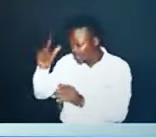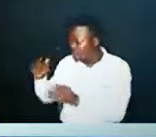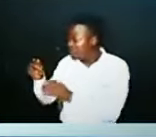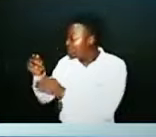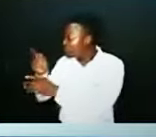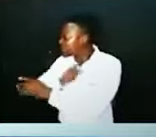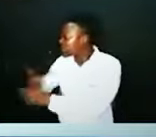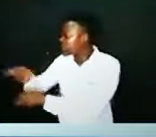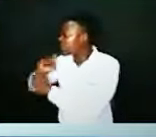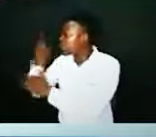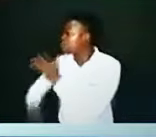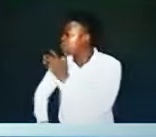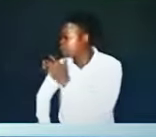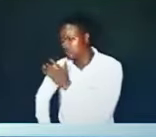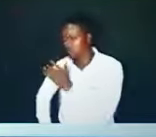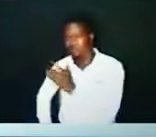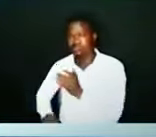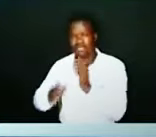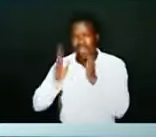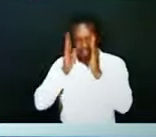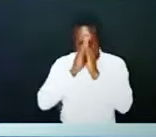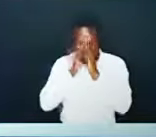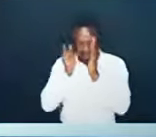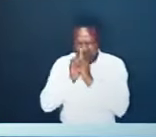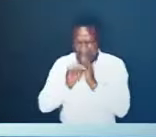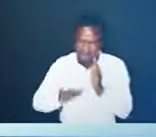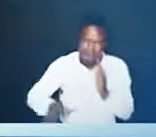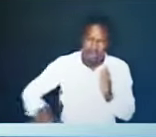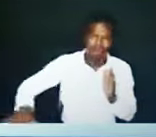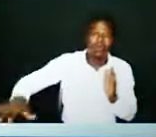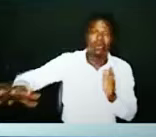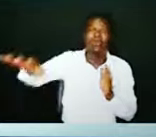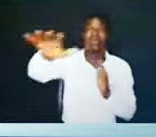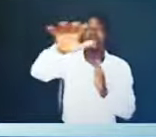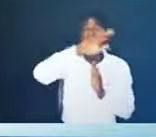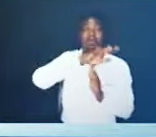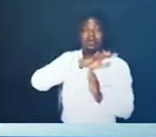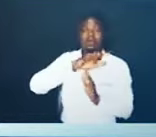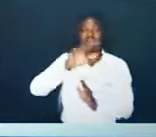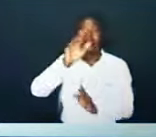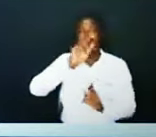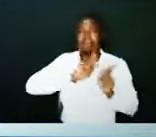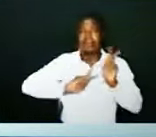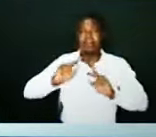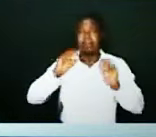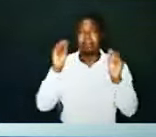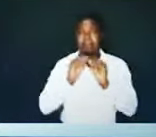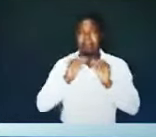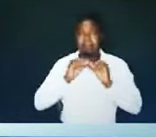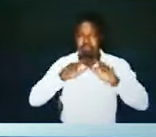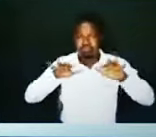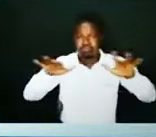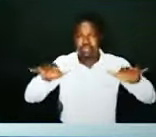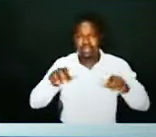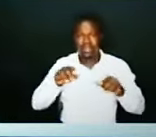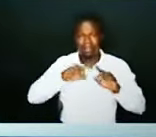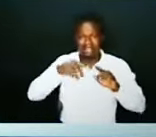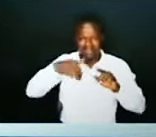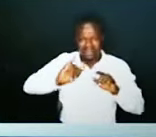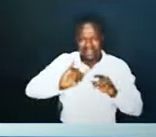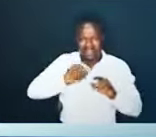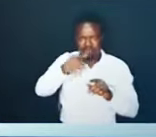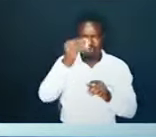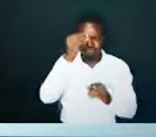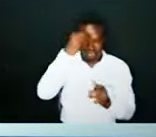I pray that all of us in the midst of the crowd will know who we are and the God we